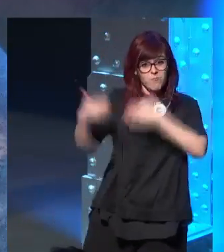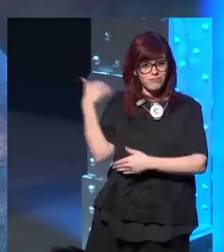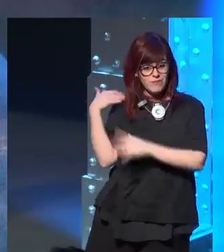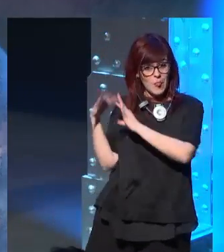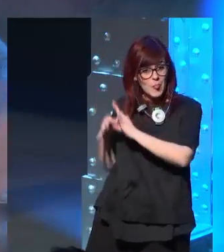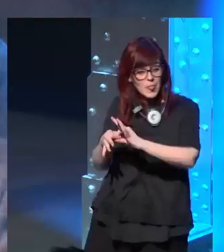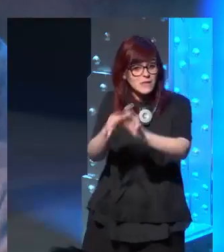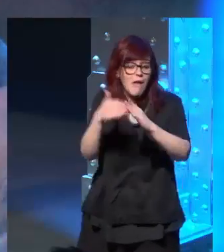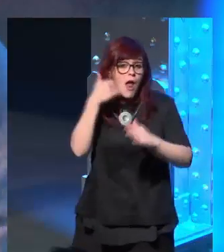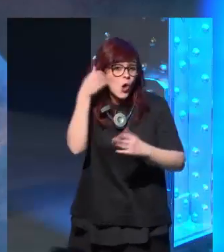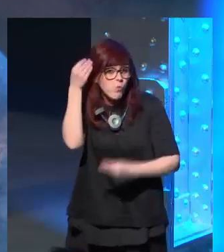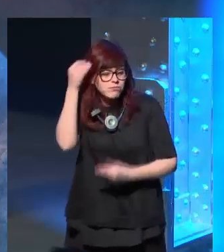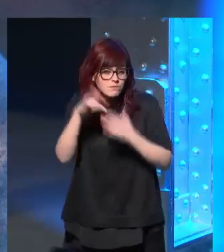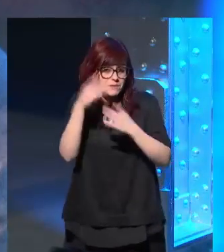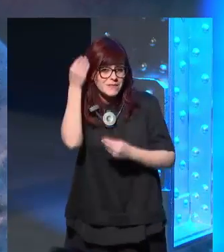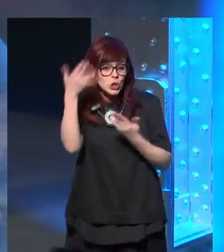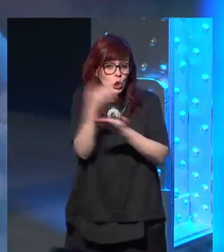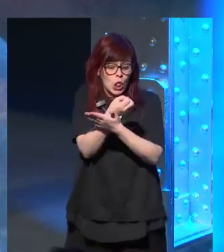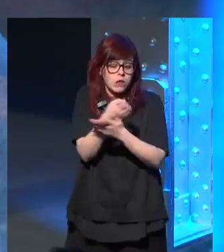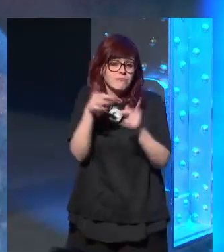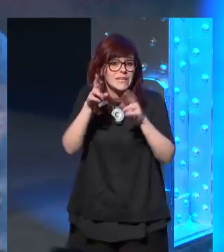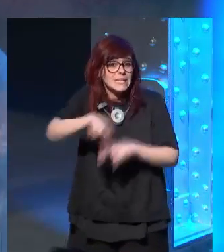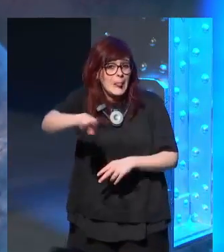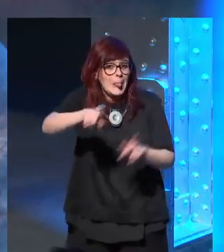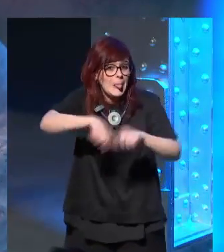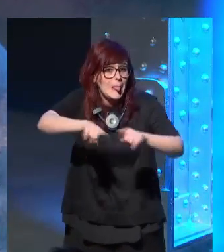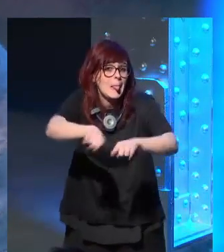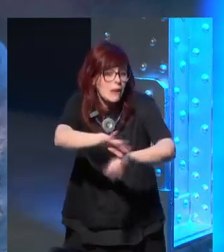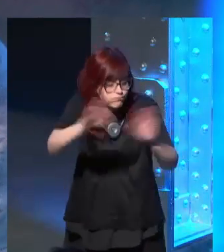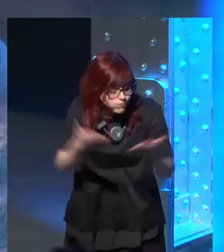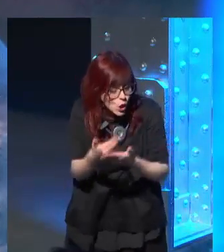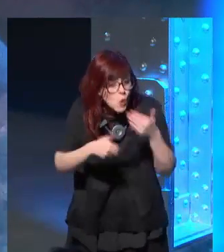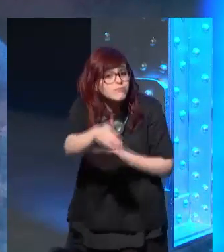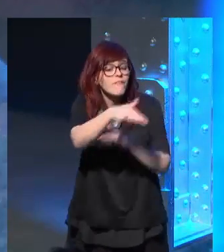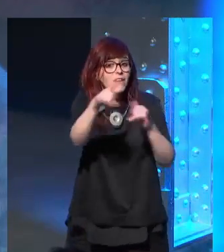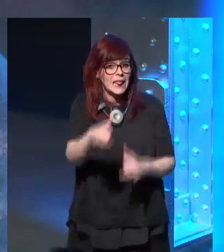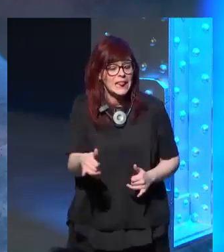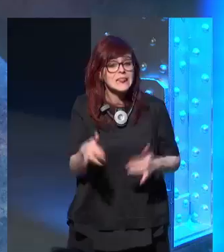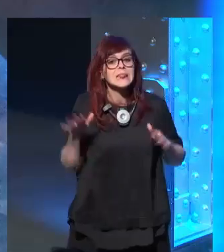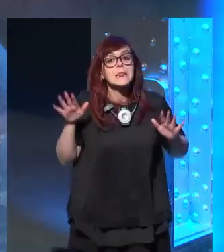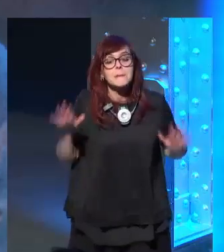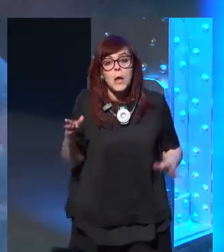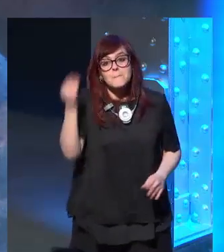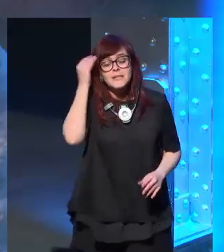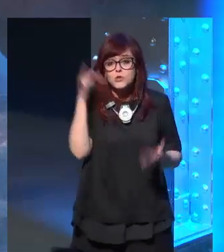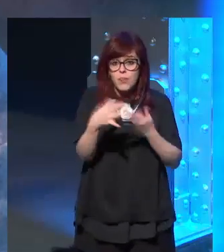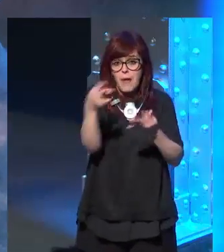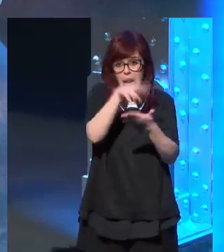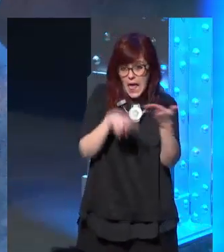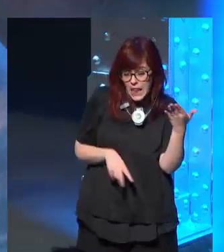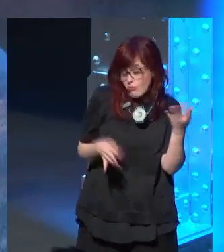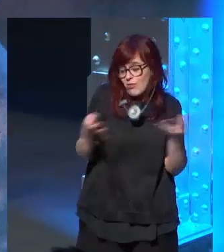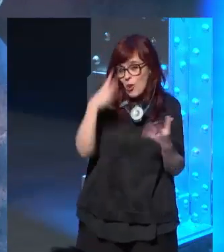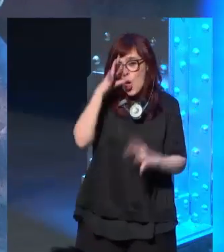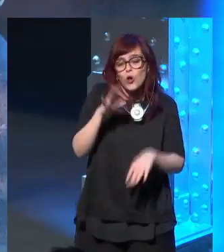do. What I've tried to do also, I think it's a wonderful thing being a happiness researcher, because you read all these things, so obviously you start to